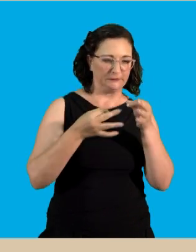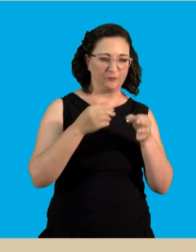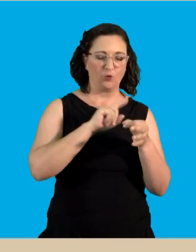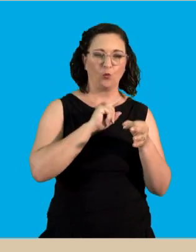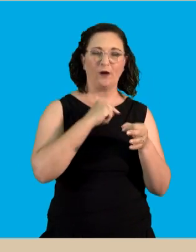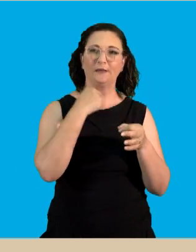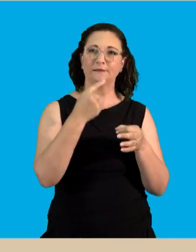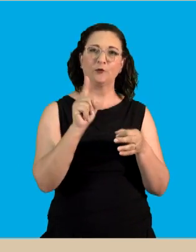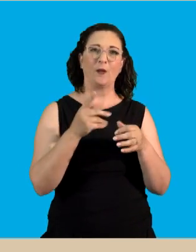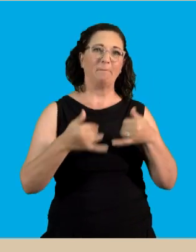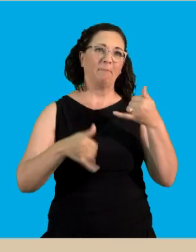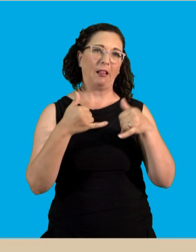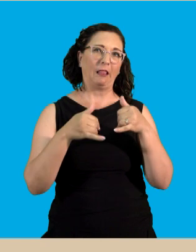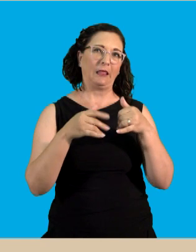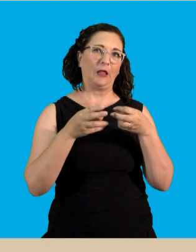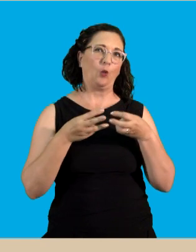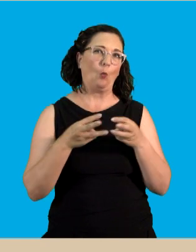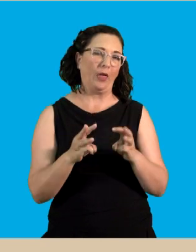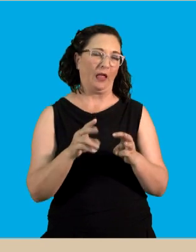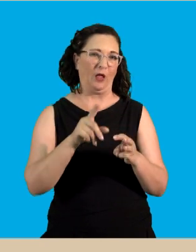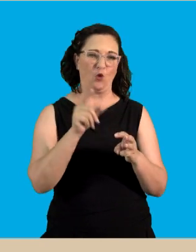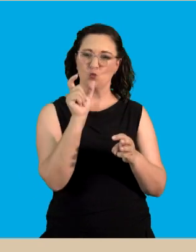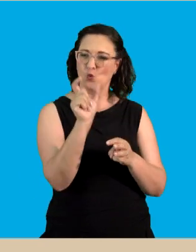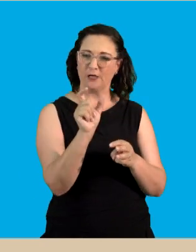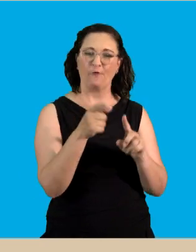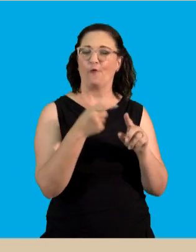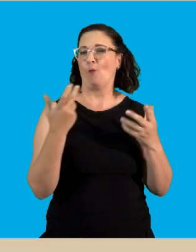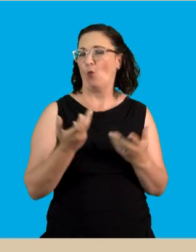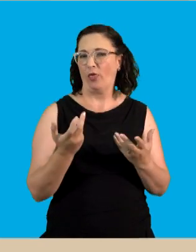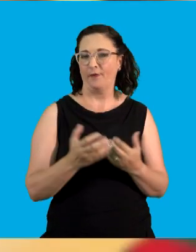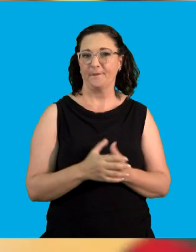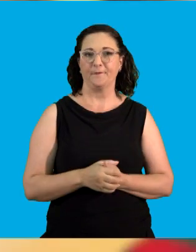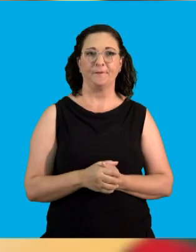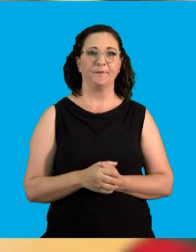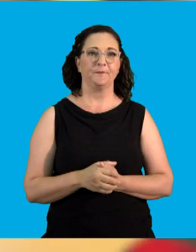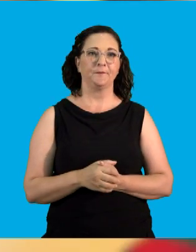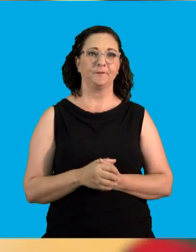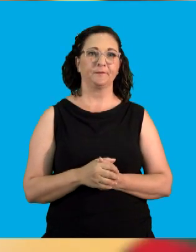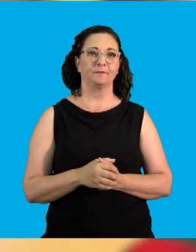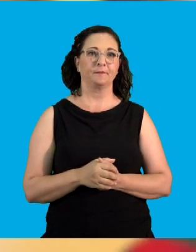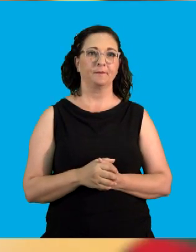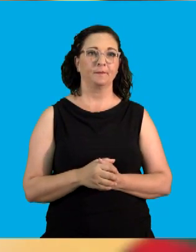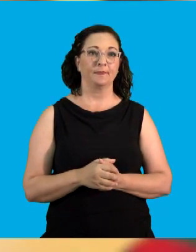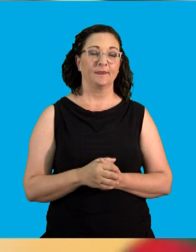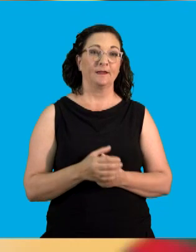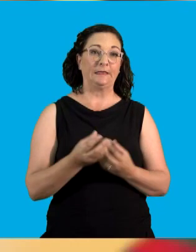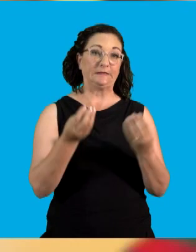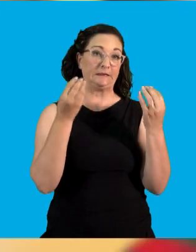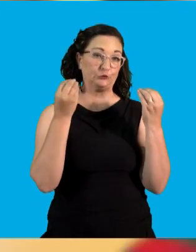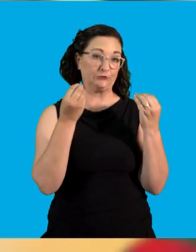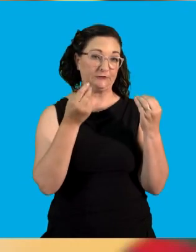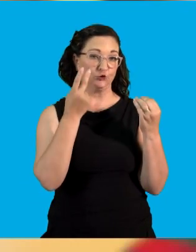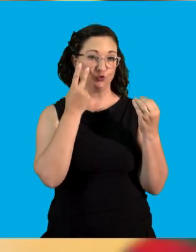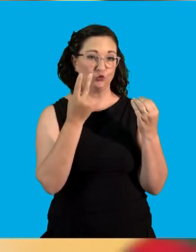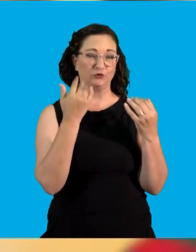Way. So here we are trying to find out where the word the Milky Way galaxy came from according to the Greeks. Now the Greeks,